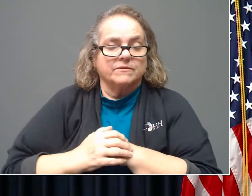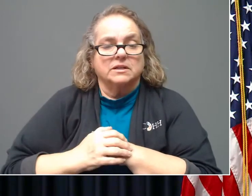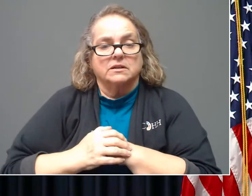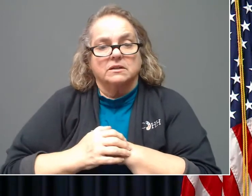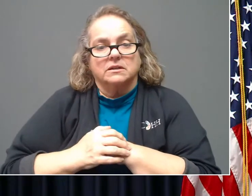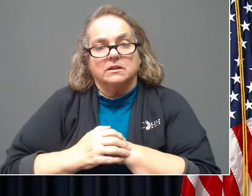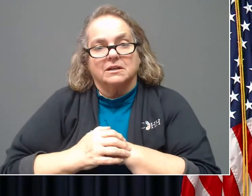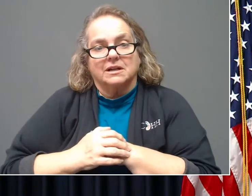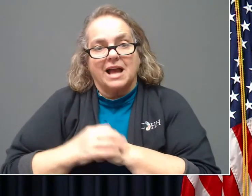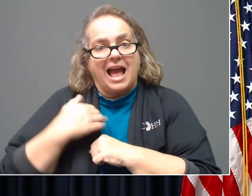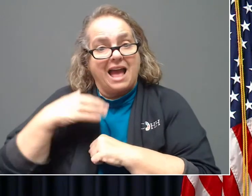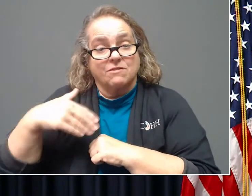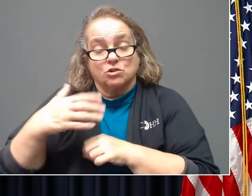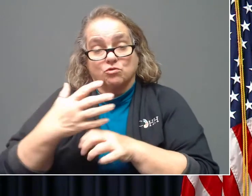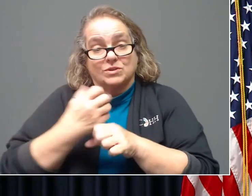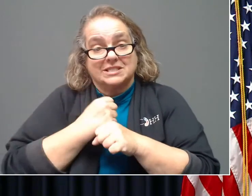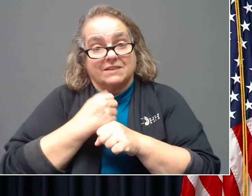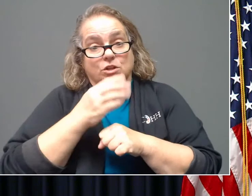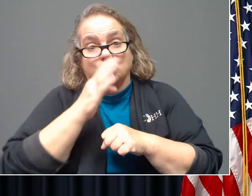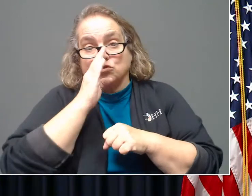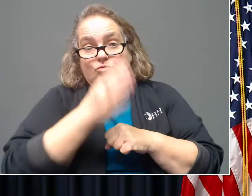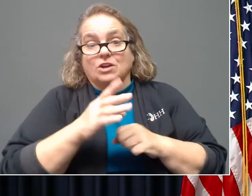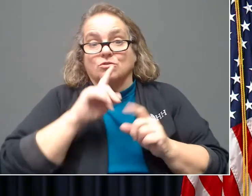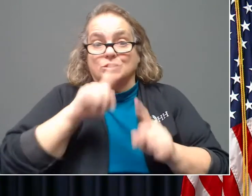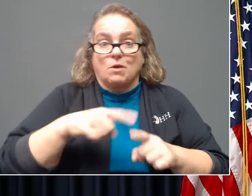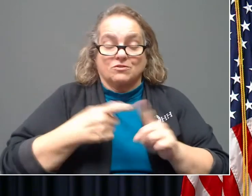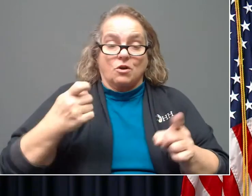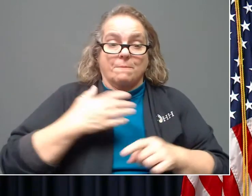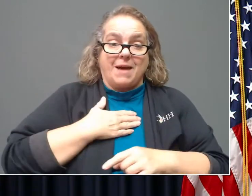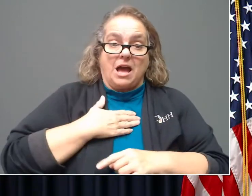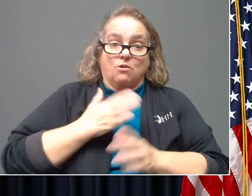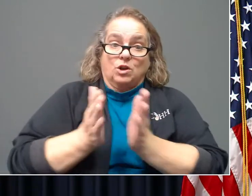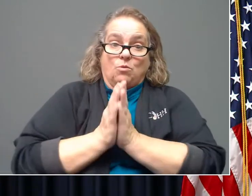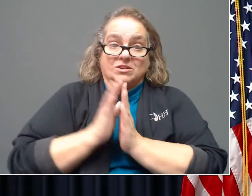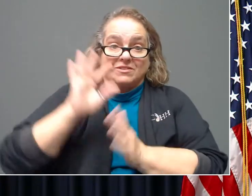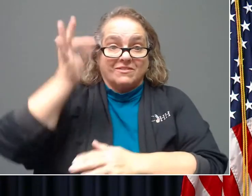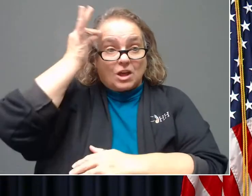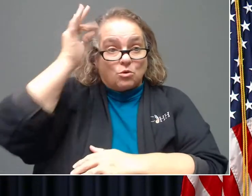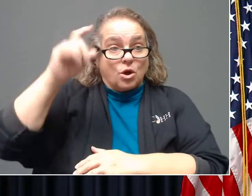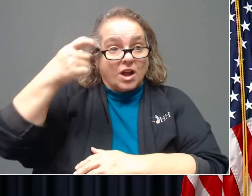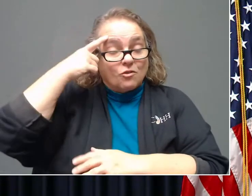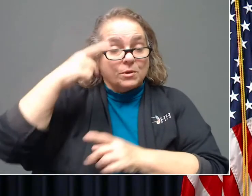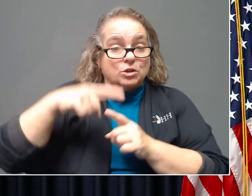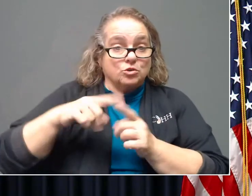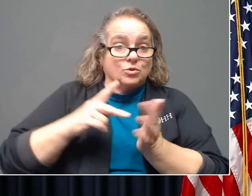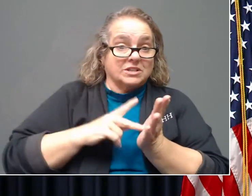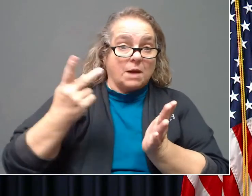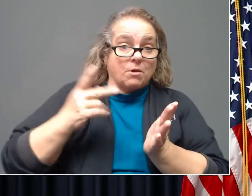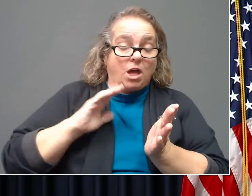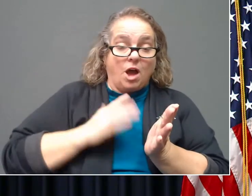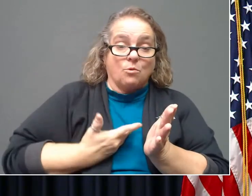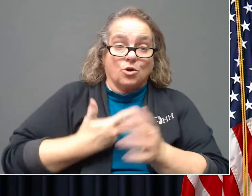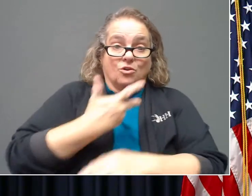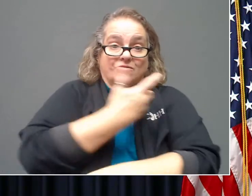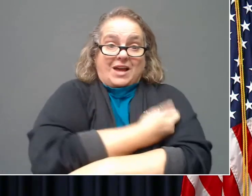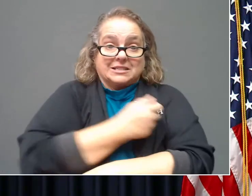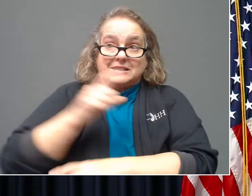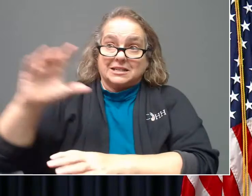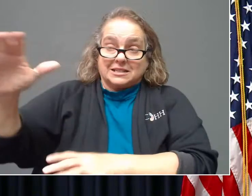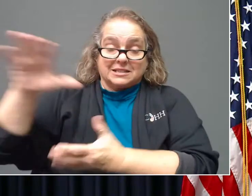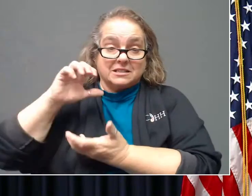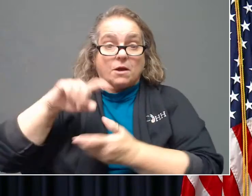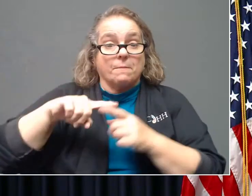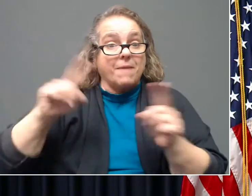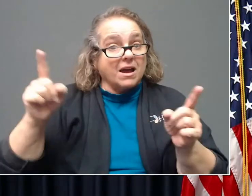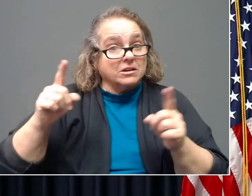not received a direct reply from my request for the federal government to double our vaccinations. However, the president today